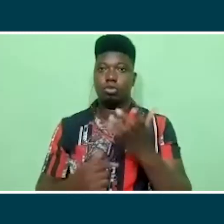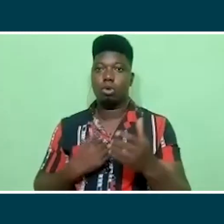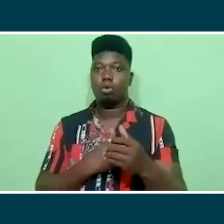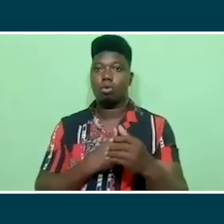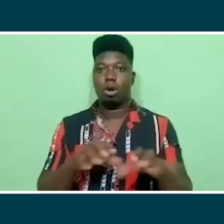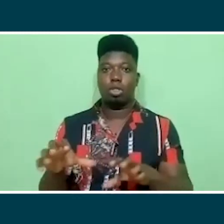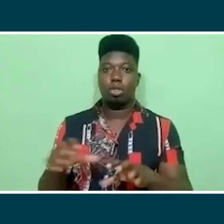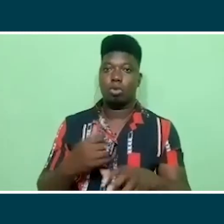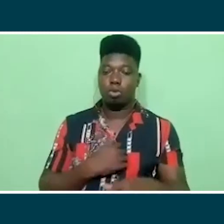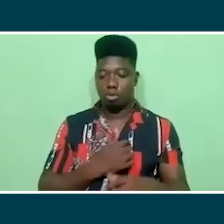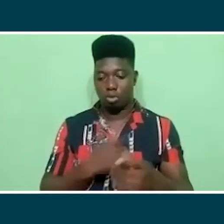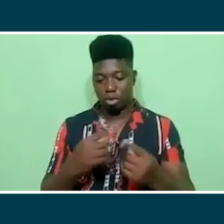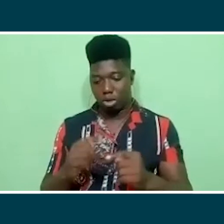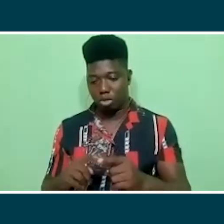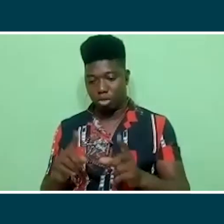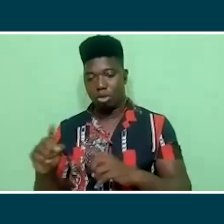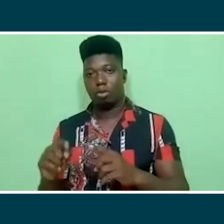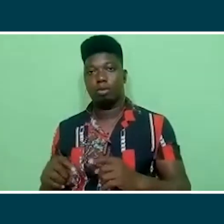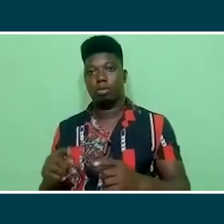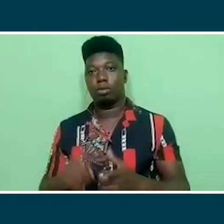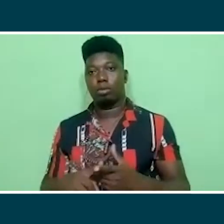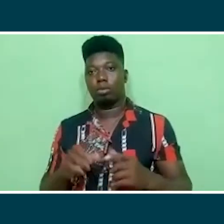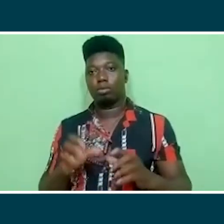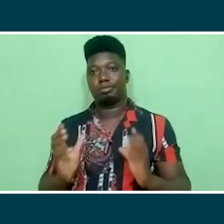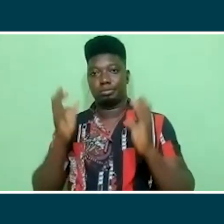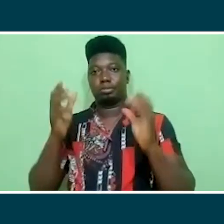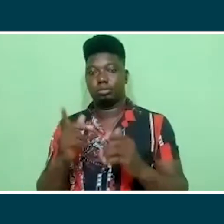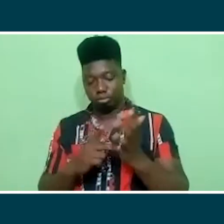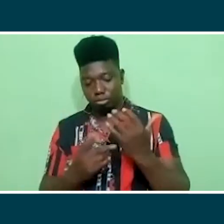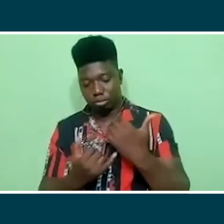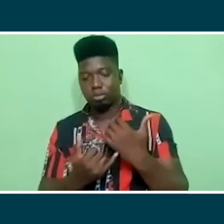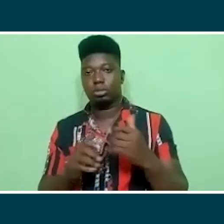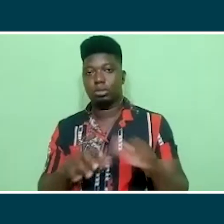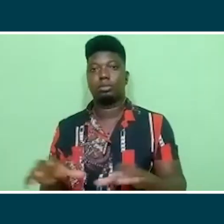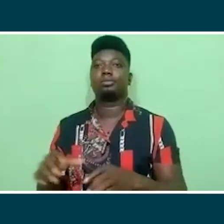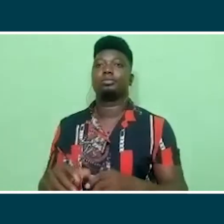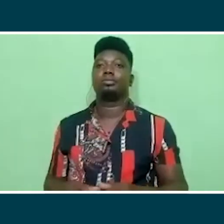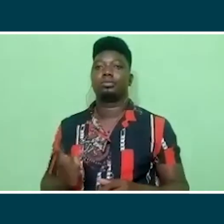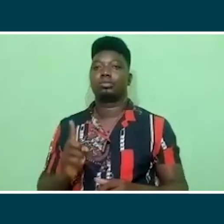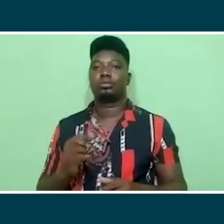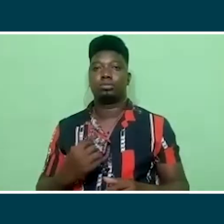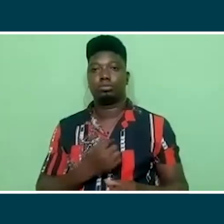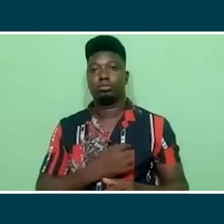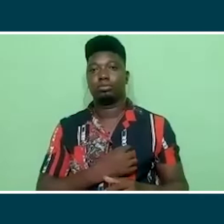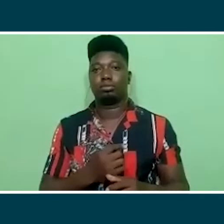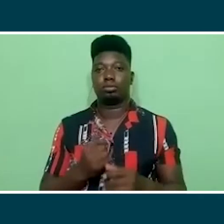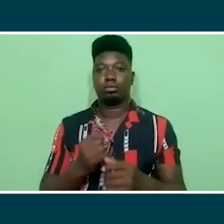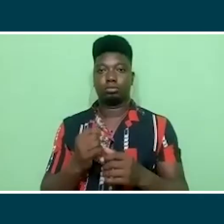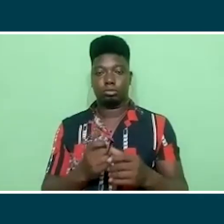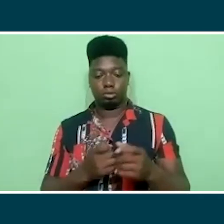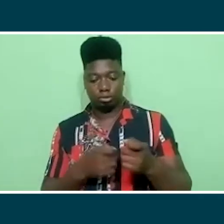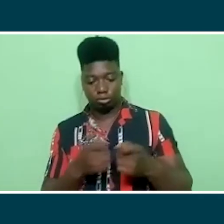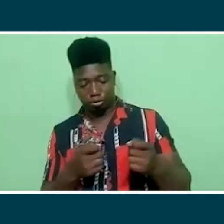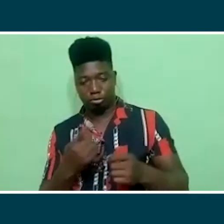different community projects and activities where we are trying to mentor these young boys. Some things which